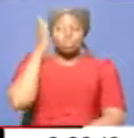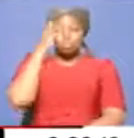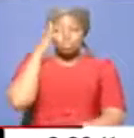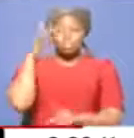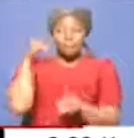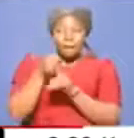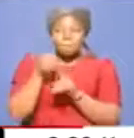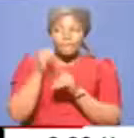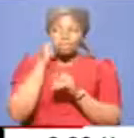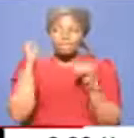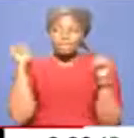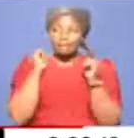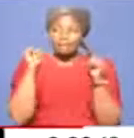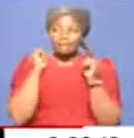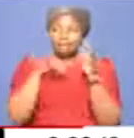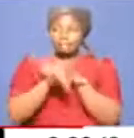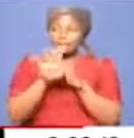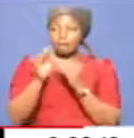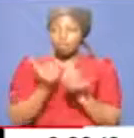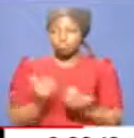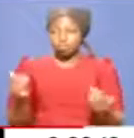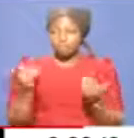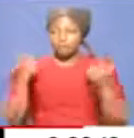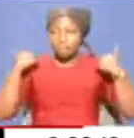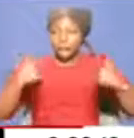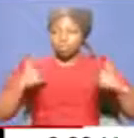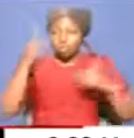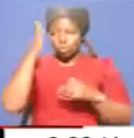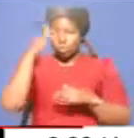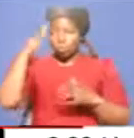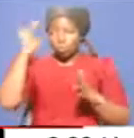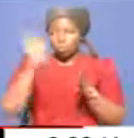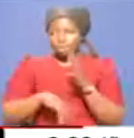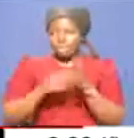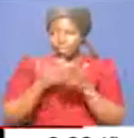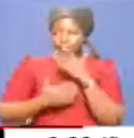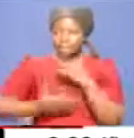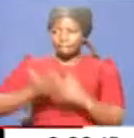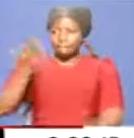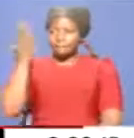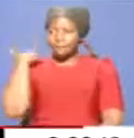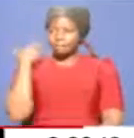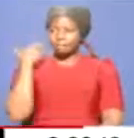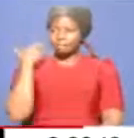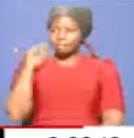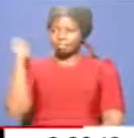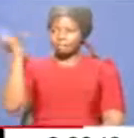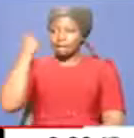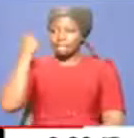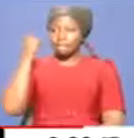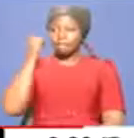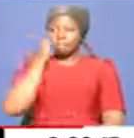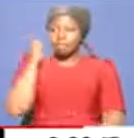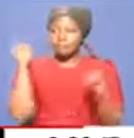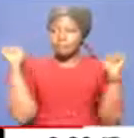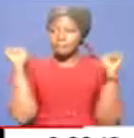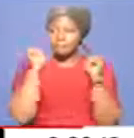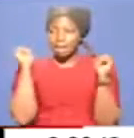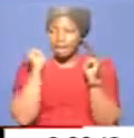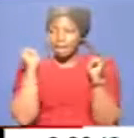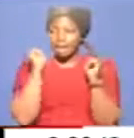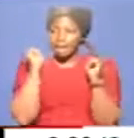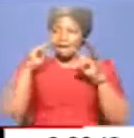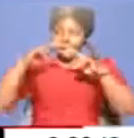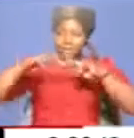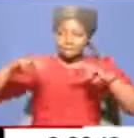children. What I do know is that in the last Kenya Malaria Indicator Survey that was